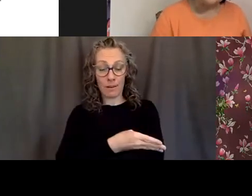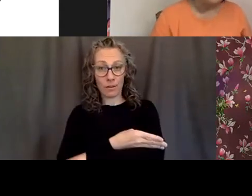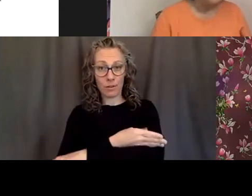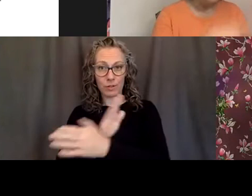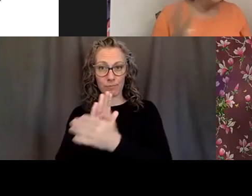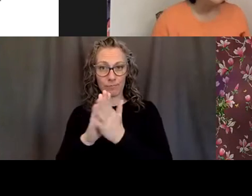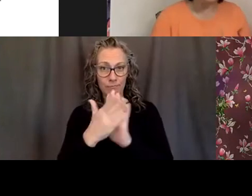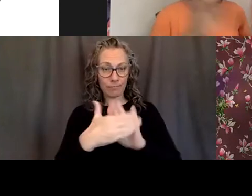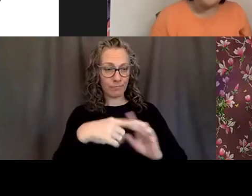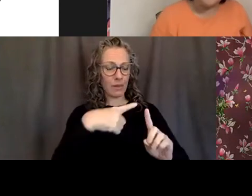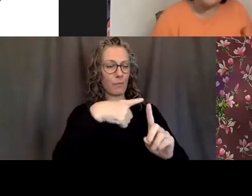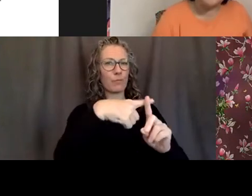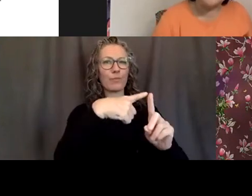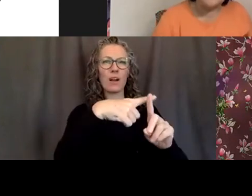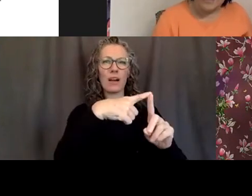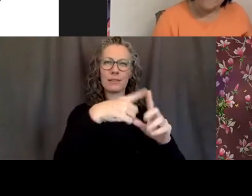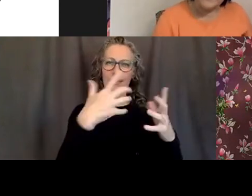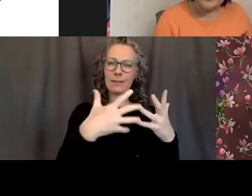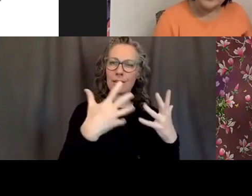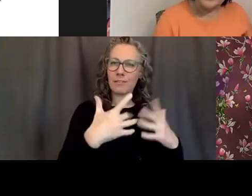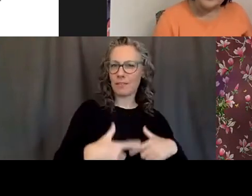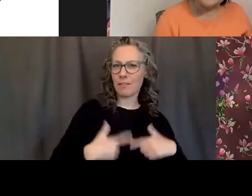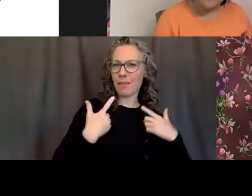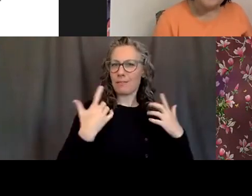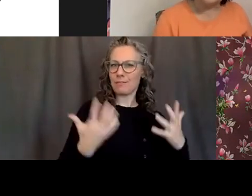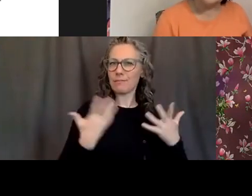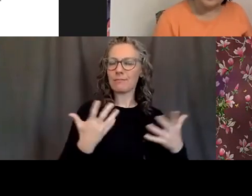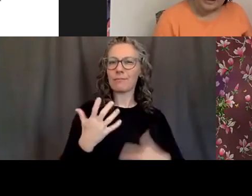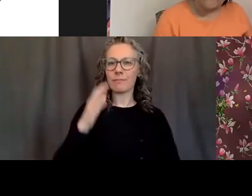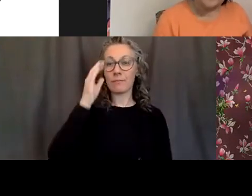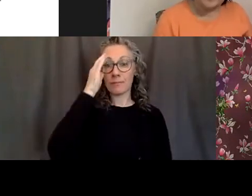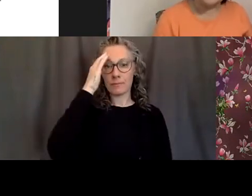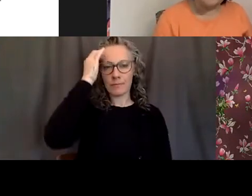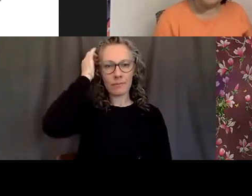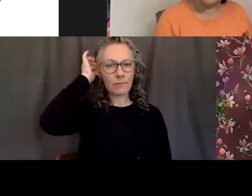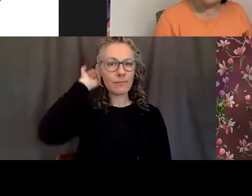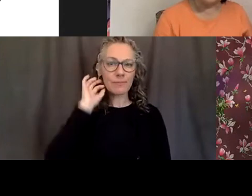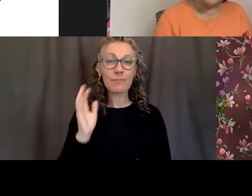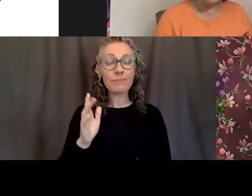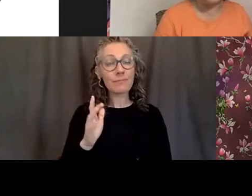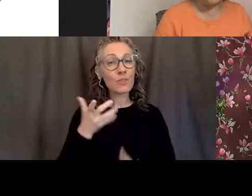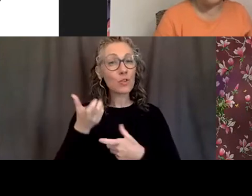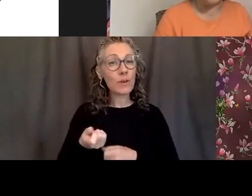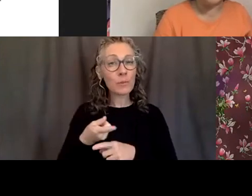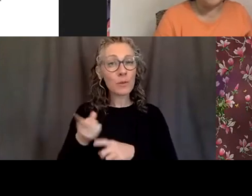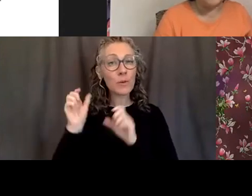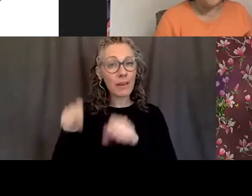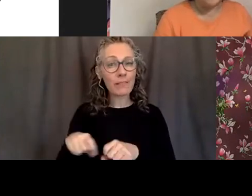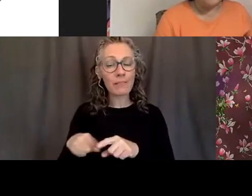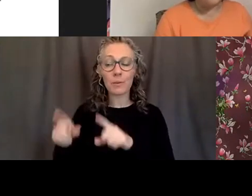positive, fruitful life, in your life. Believe me, you can do it.